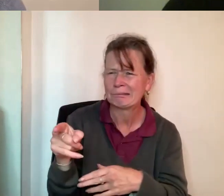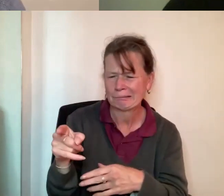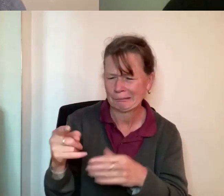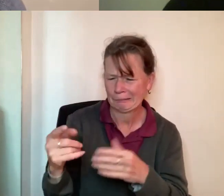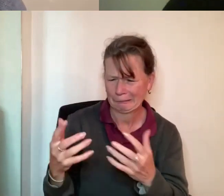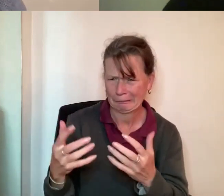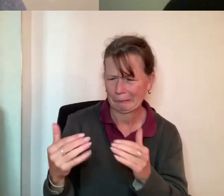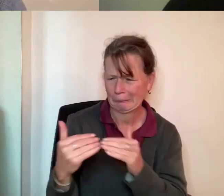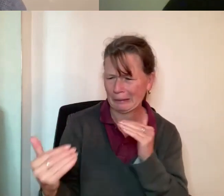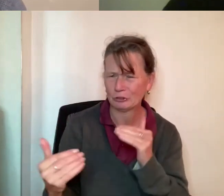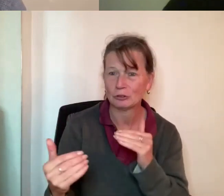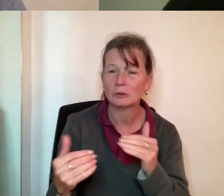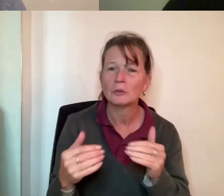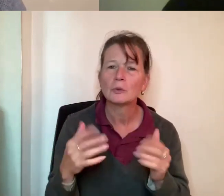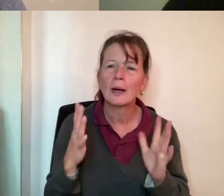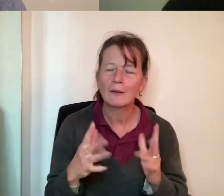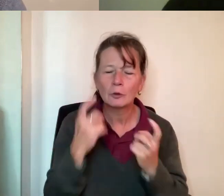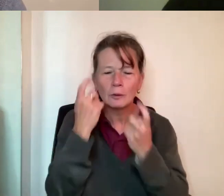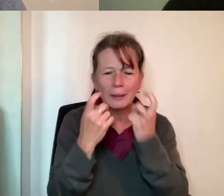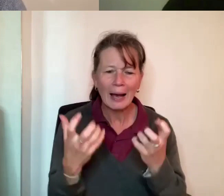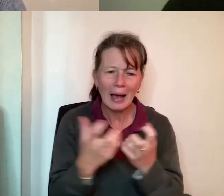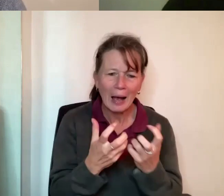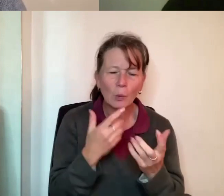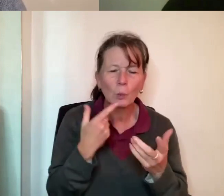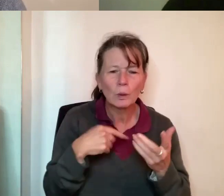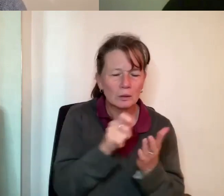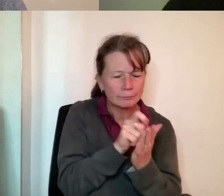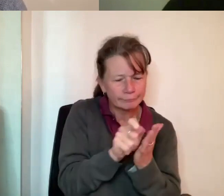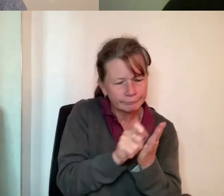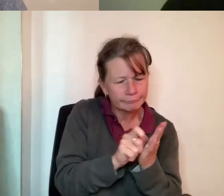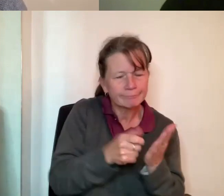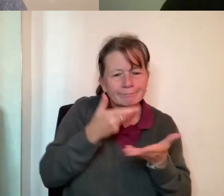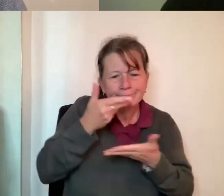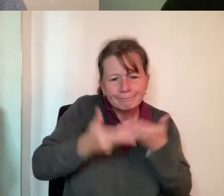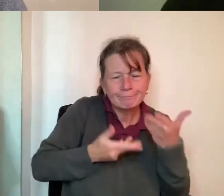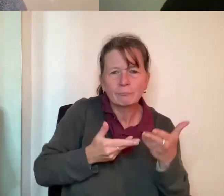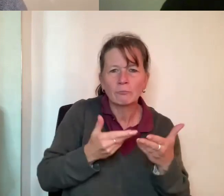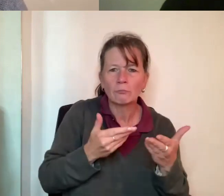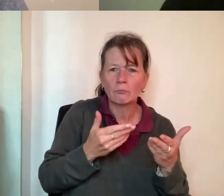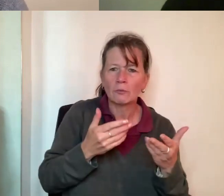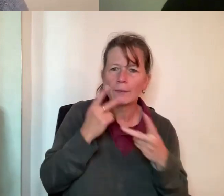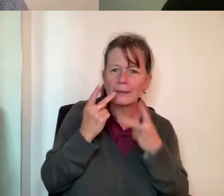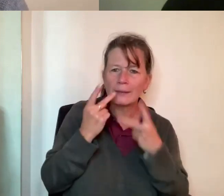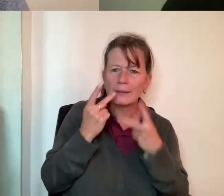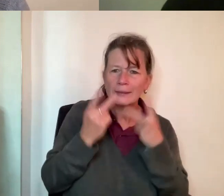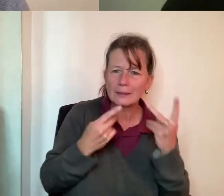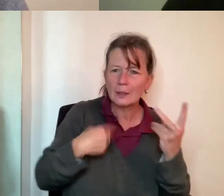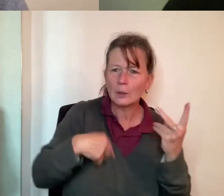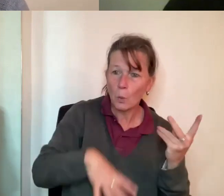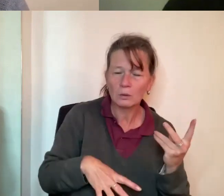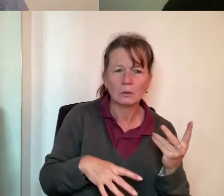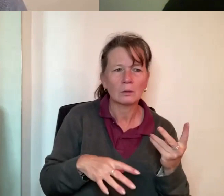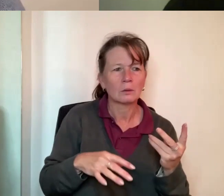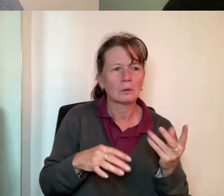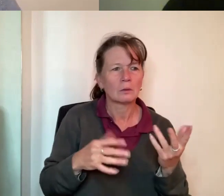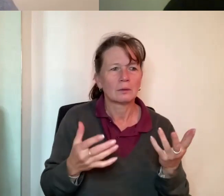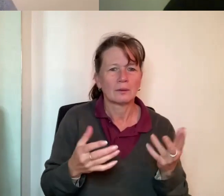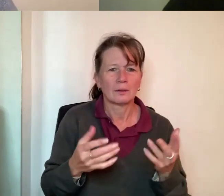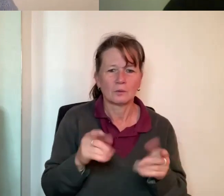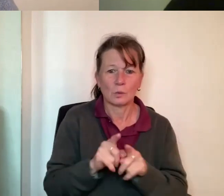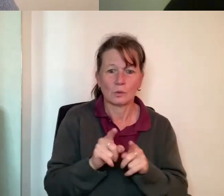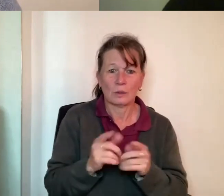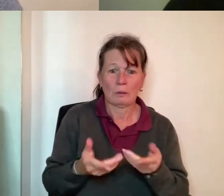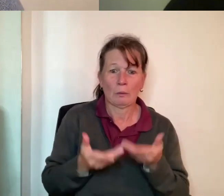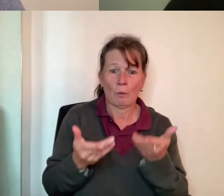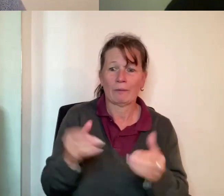and wording an open call, which make it open and which also ask for a limited amount of work at the other